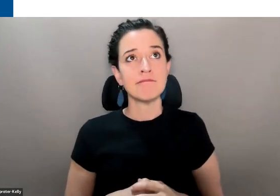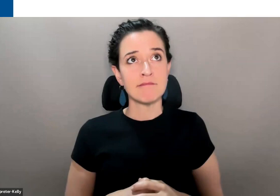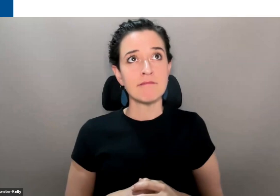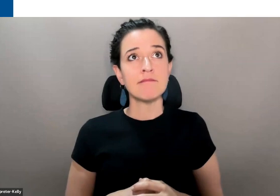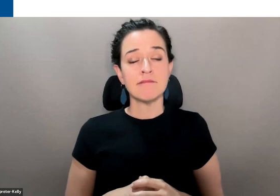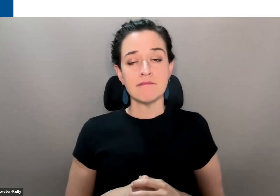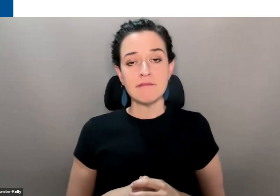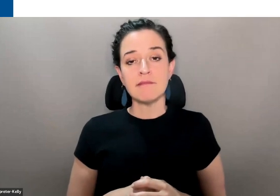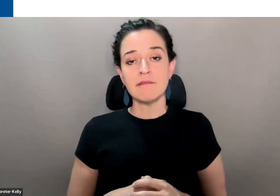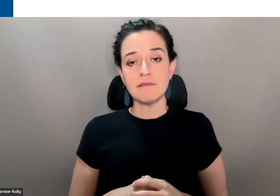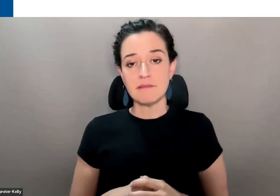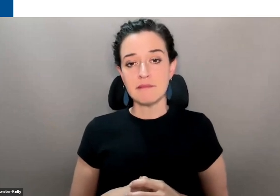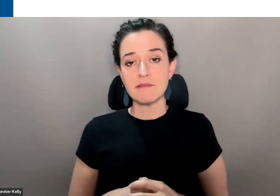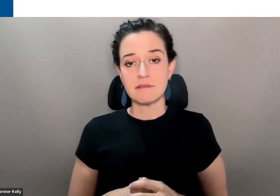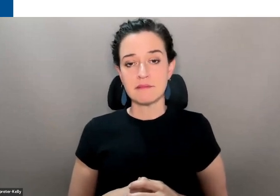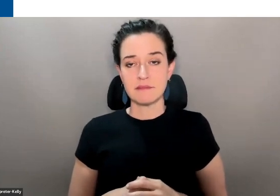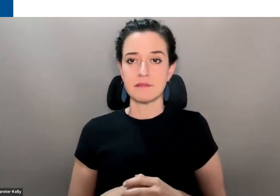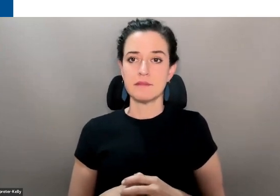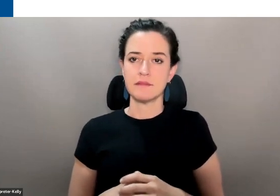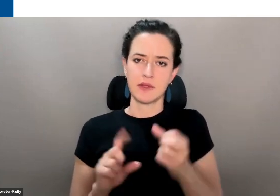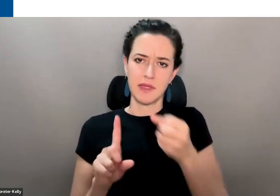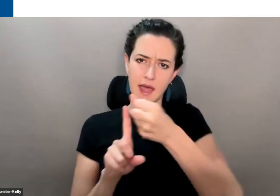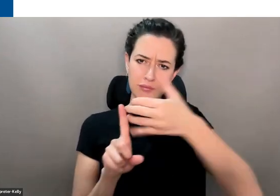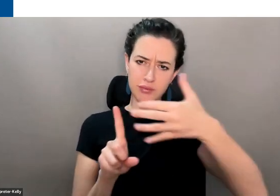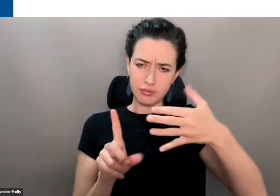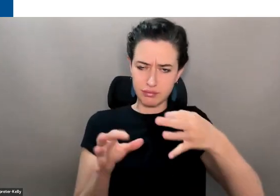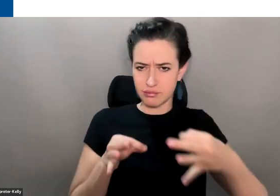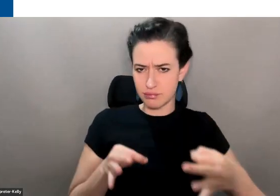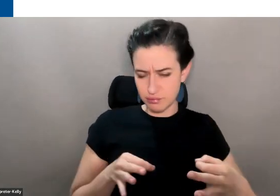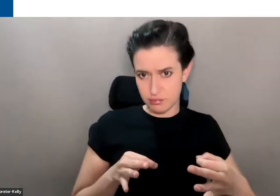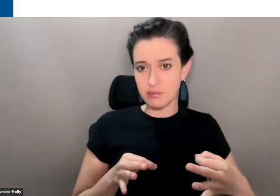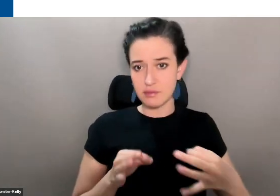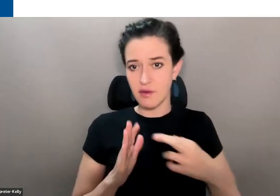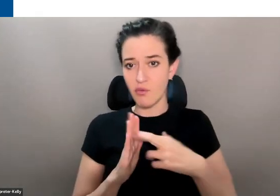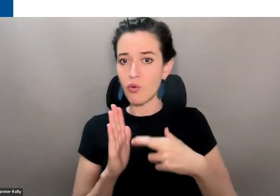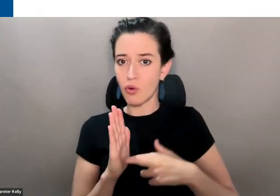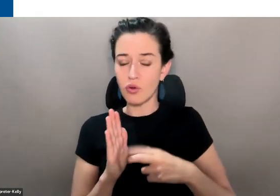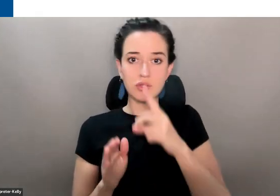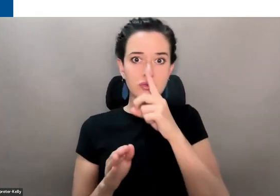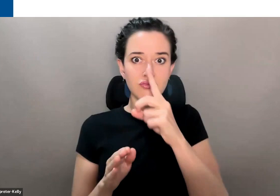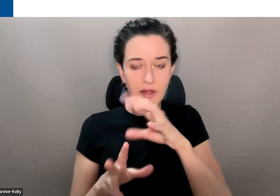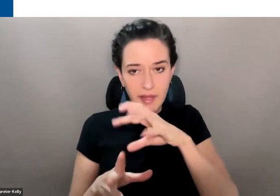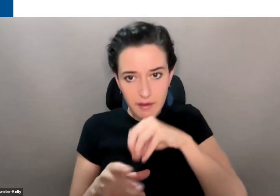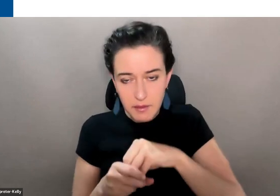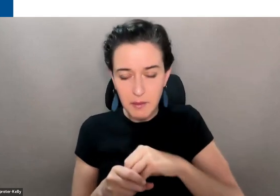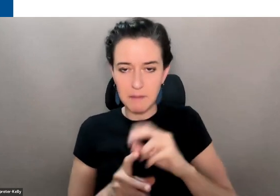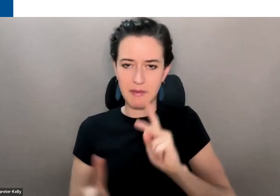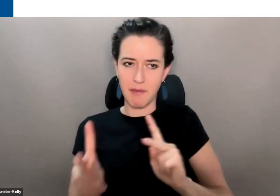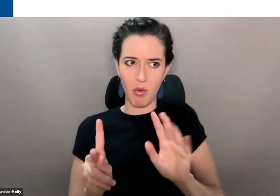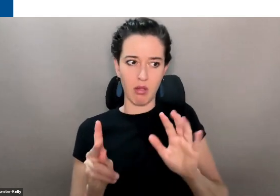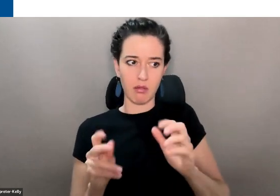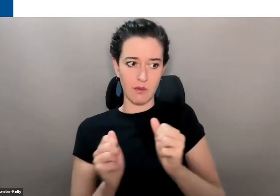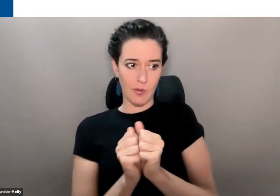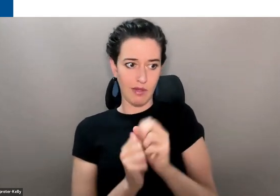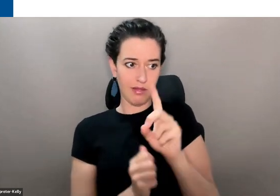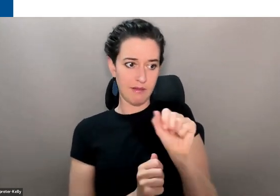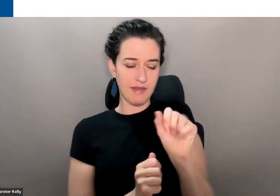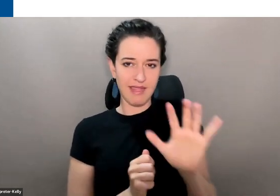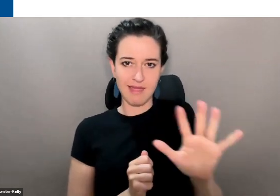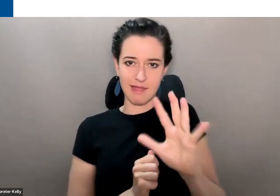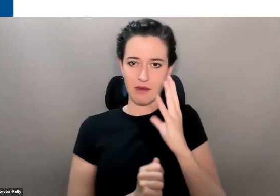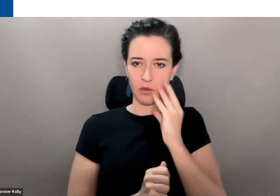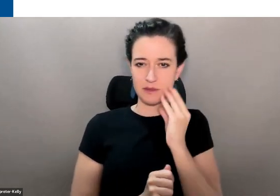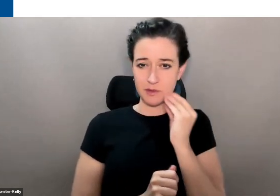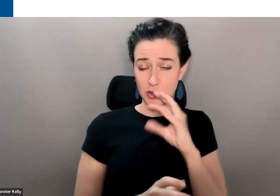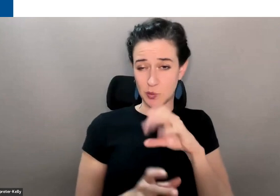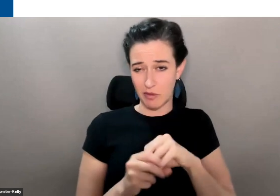lived experiences of disabled people and the issues raised by the disability community. The fact that we had more